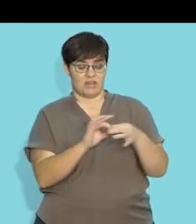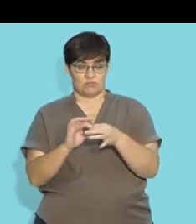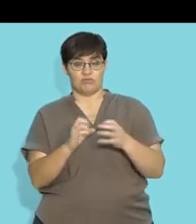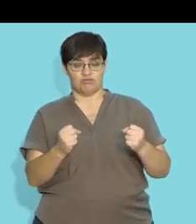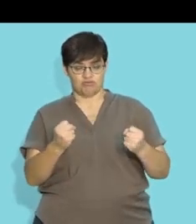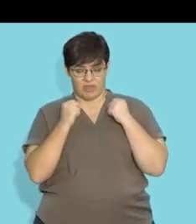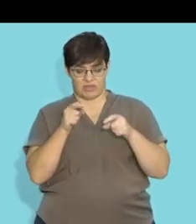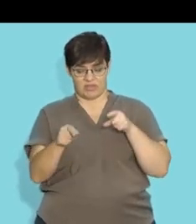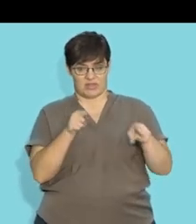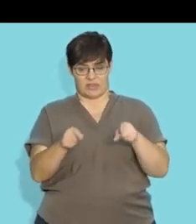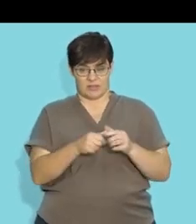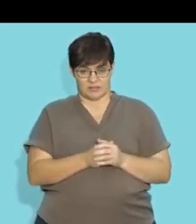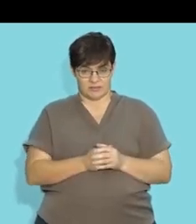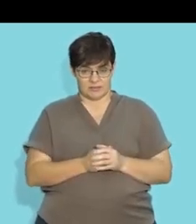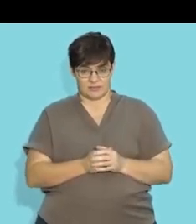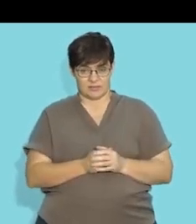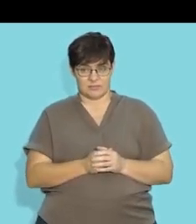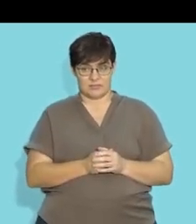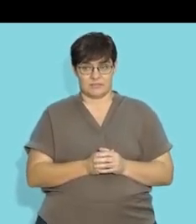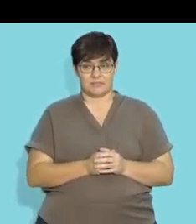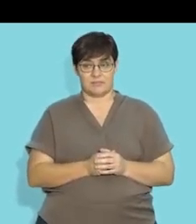between, the strength of the relationship.